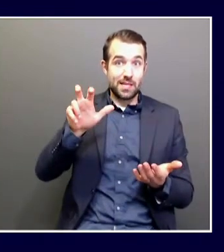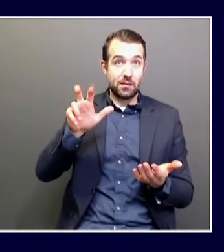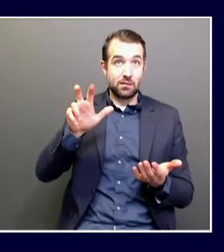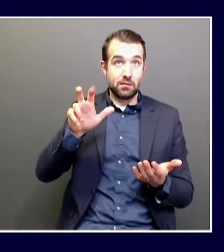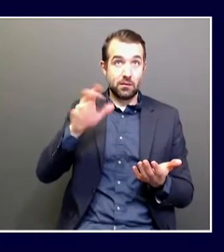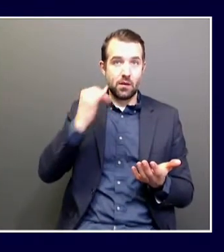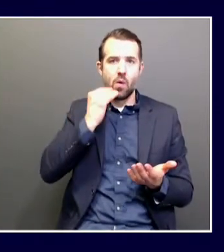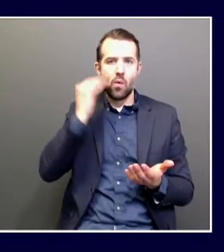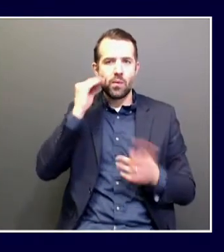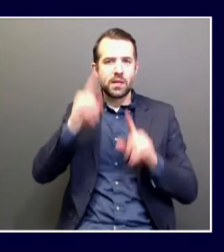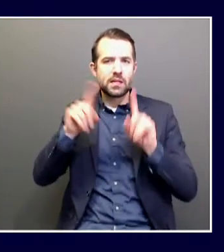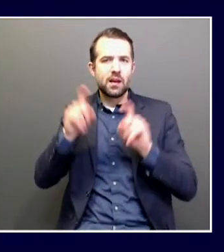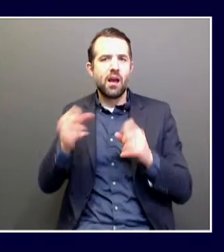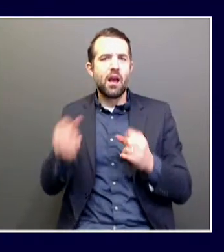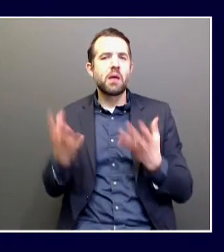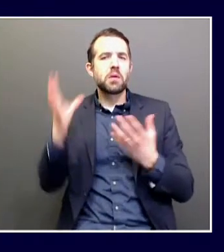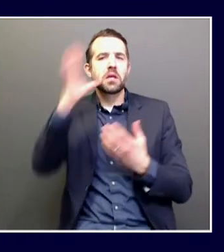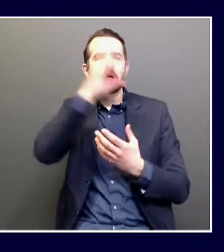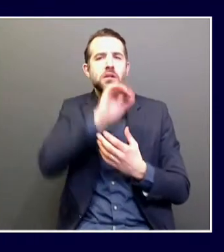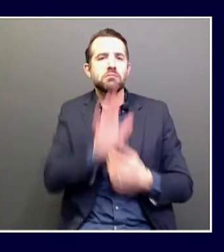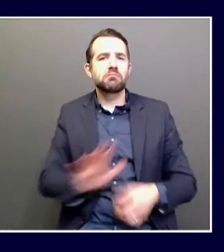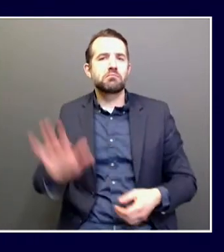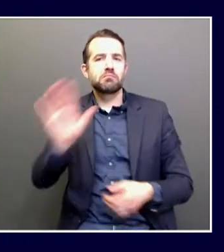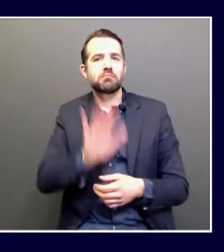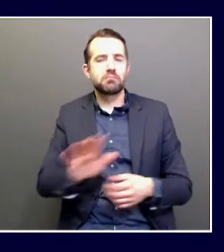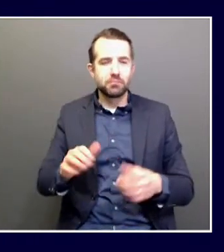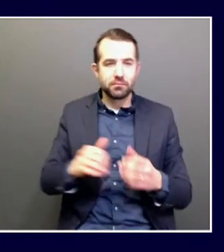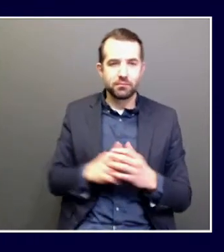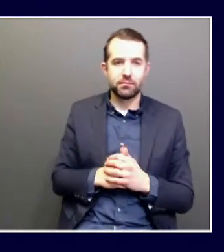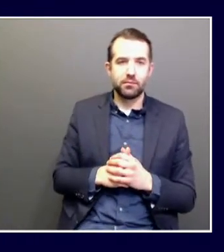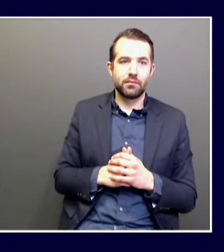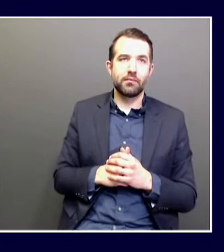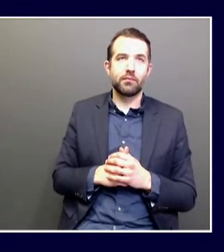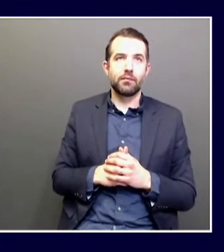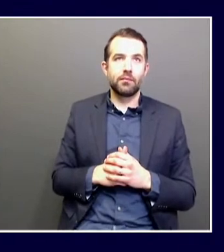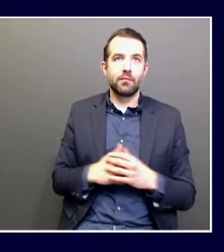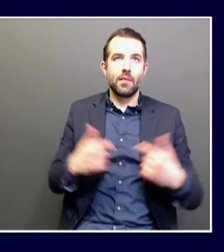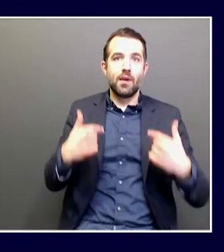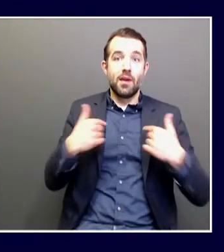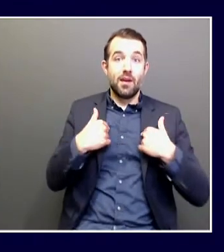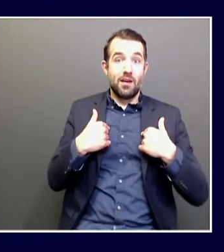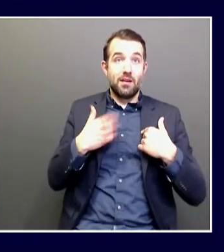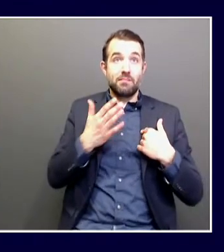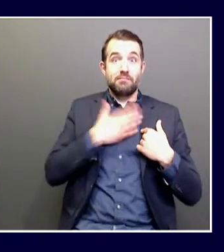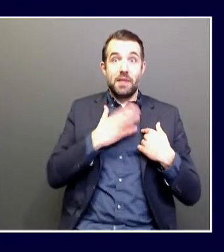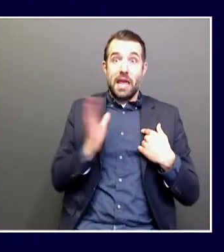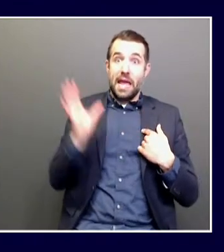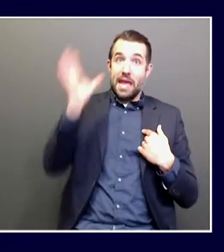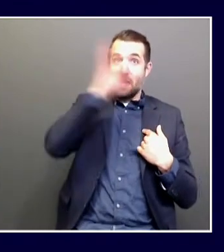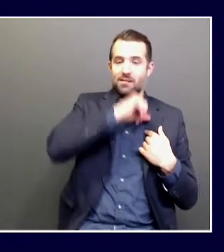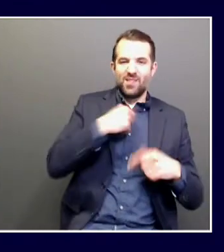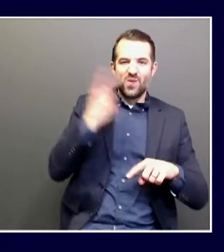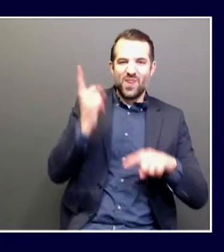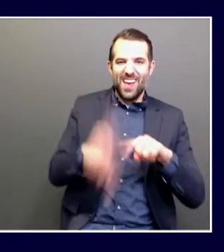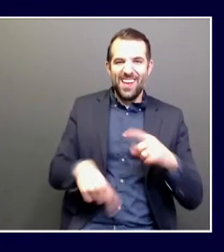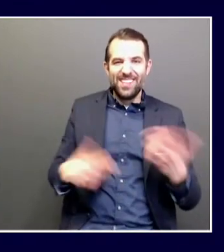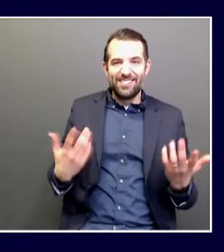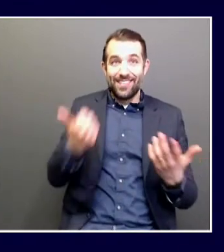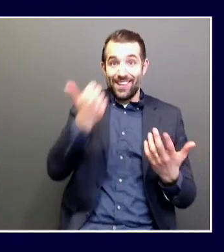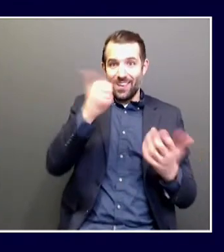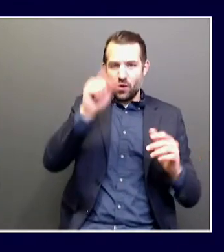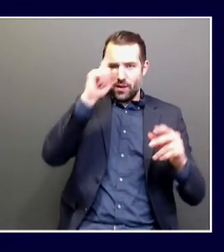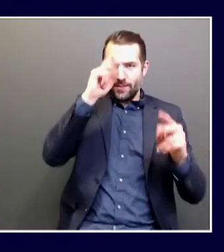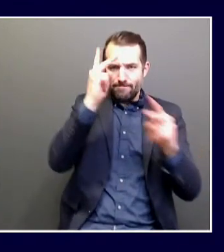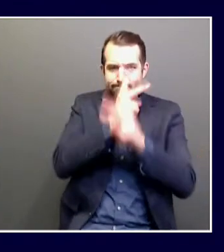we don't guesstimate, but we try to model based on what we know, and it changes throughout the course of a